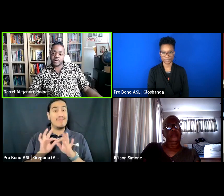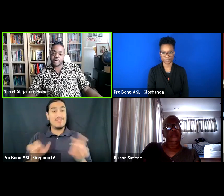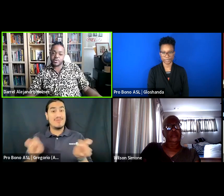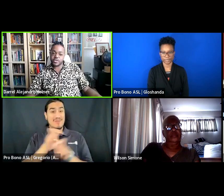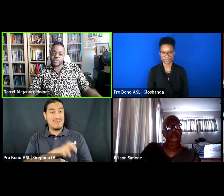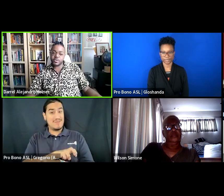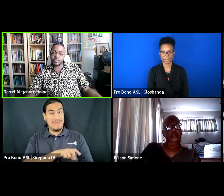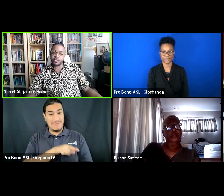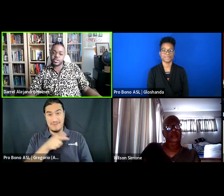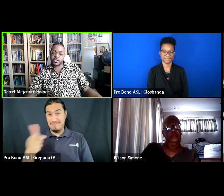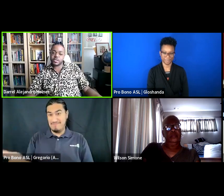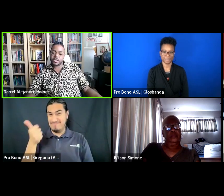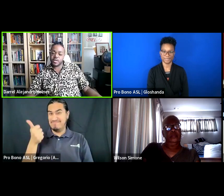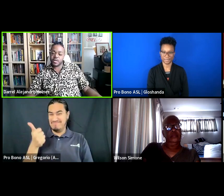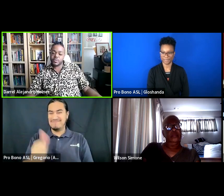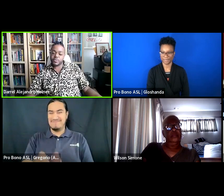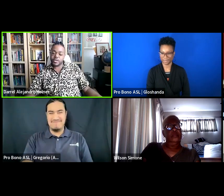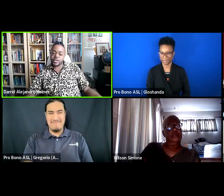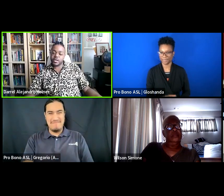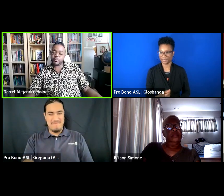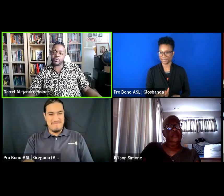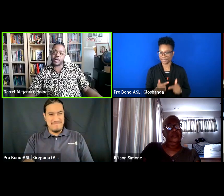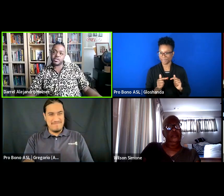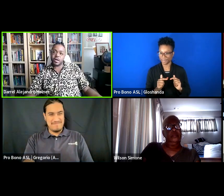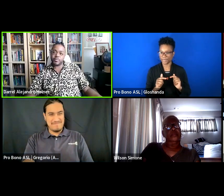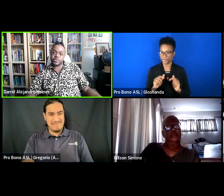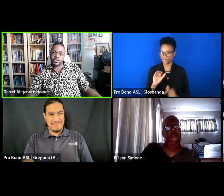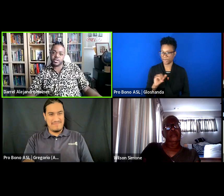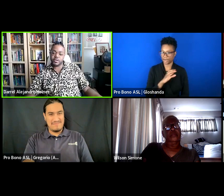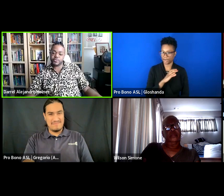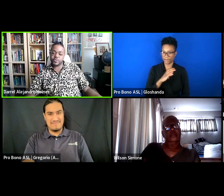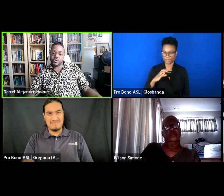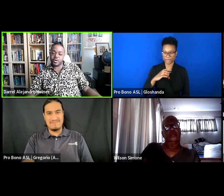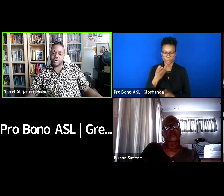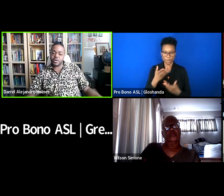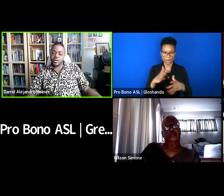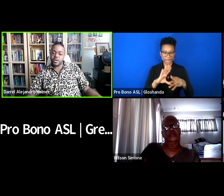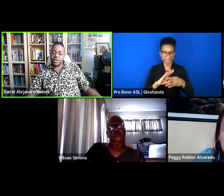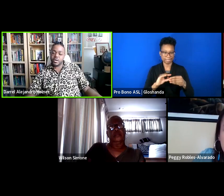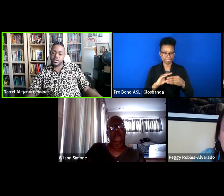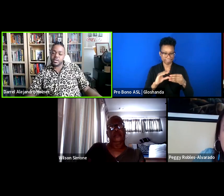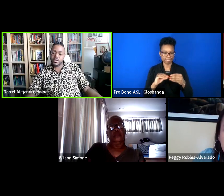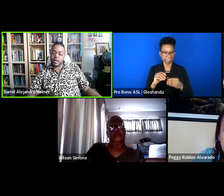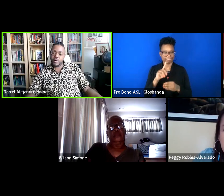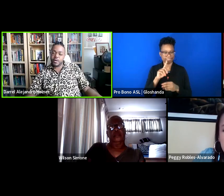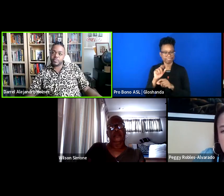the commission, as you mentioned, really provides an opportunity for